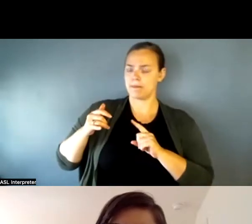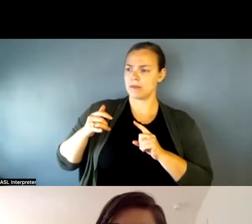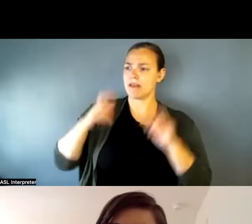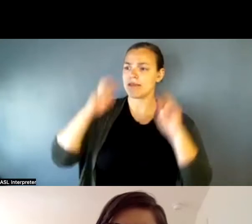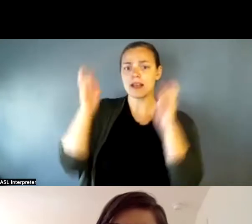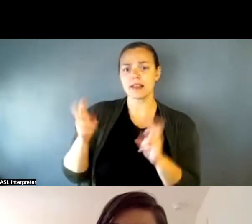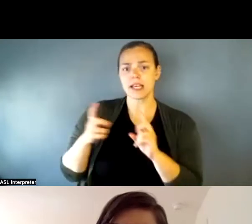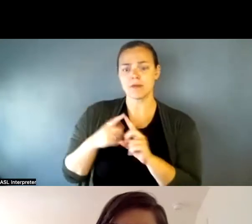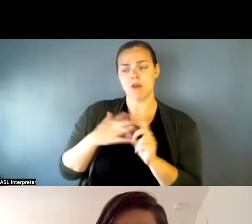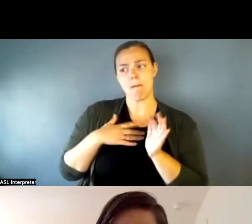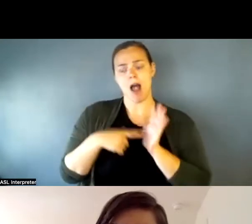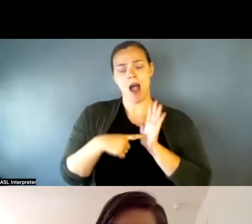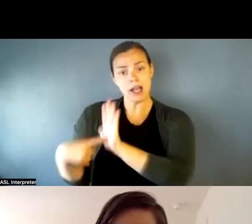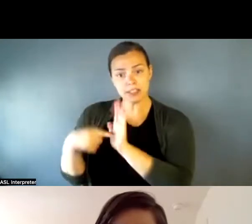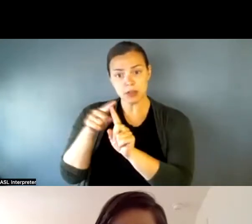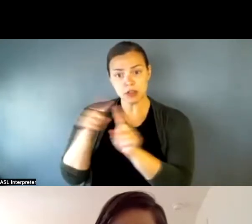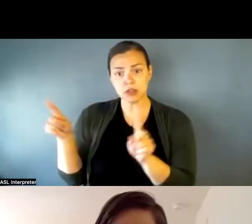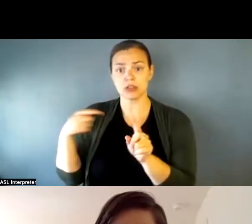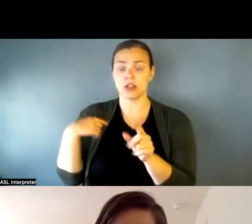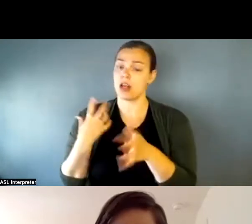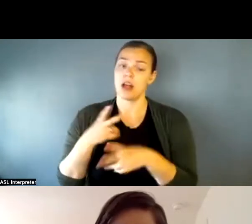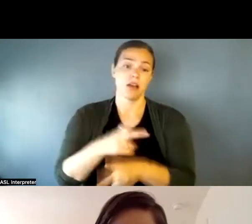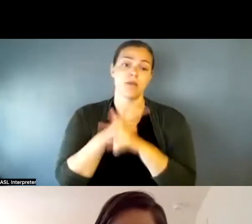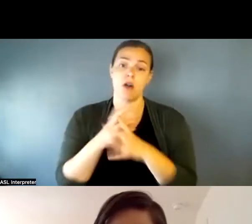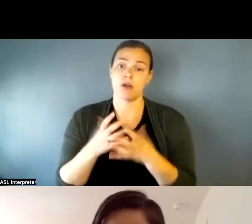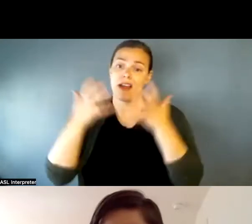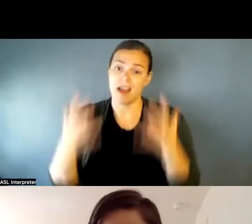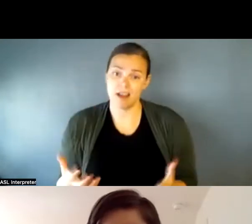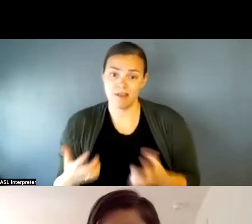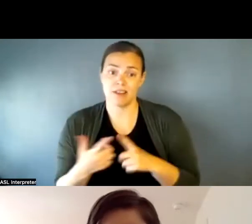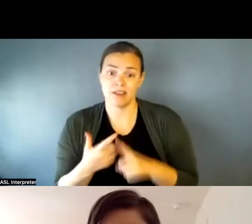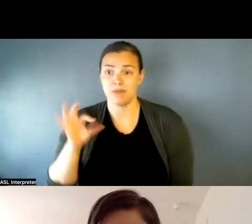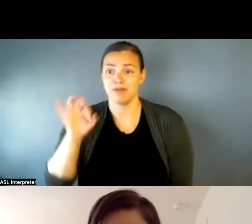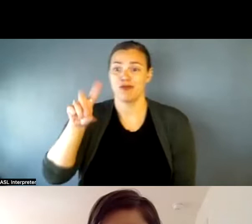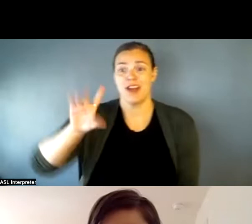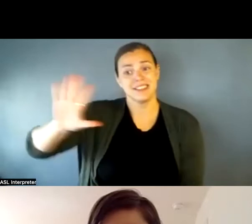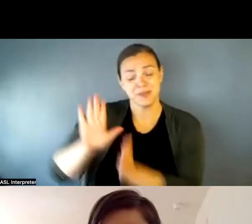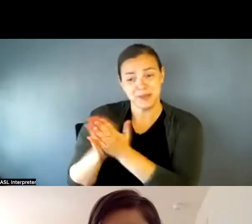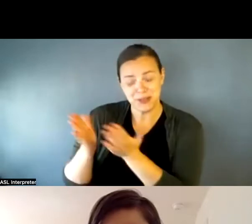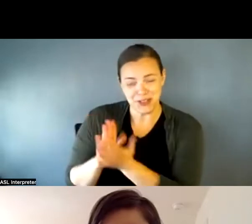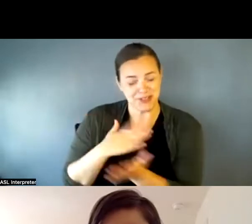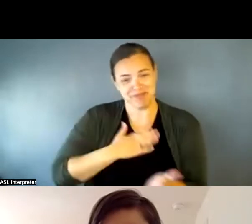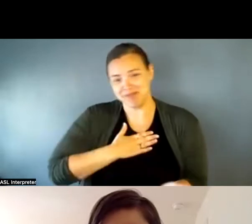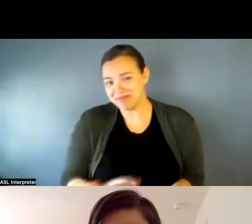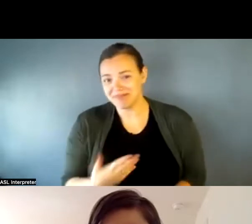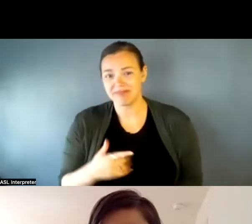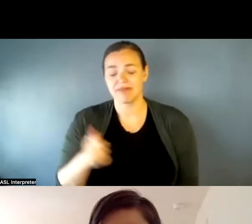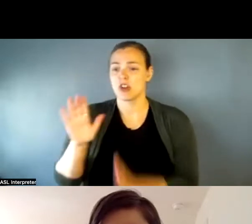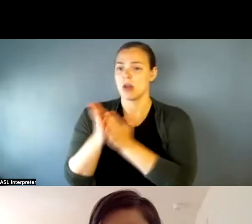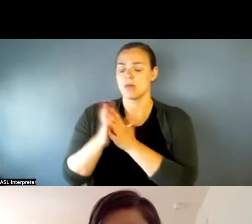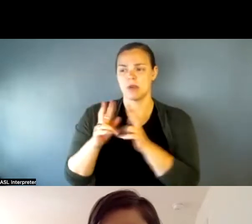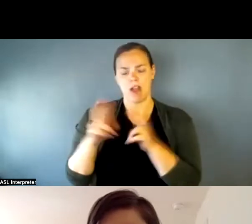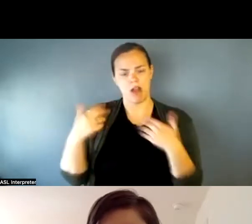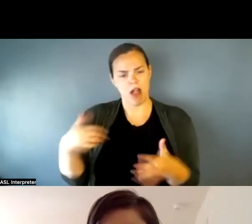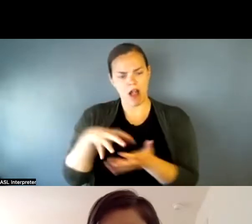in my exhibition, which I borrowed, I have to say, very heavily from Fred's book, which was, I thought, very illuminating